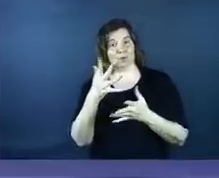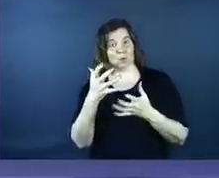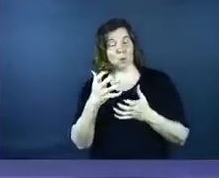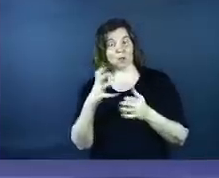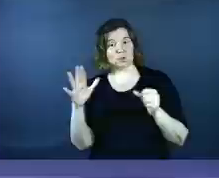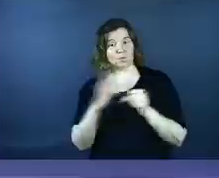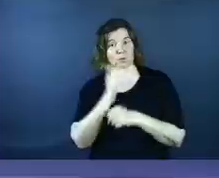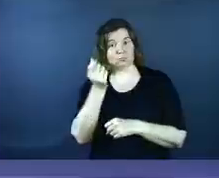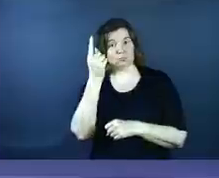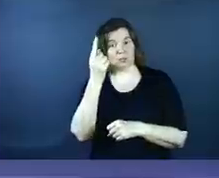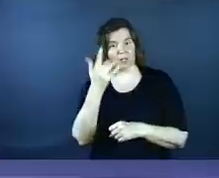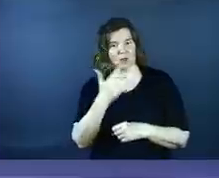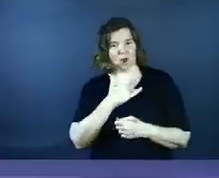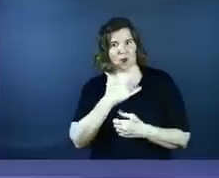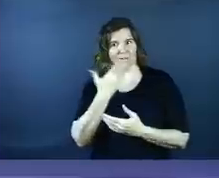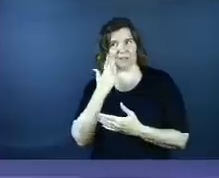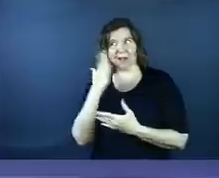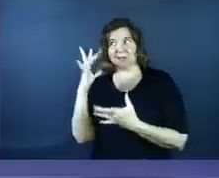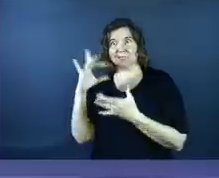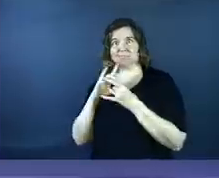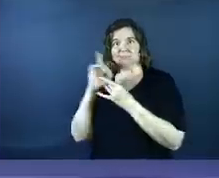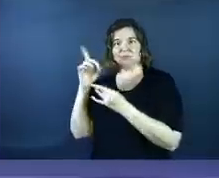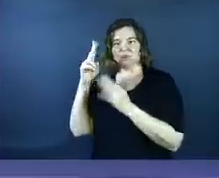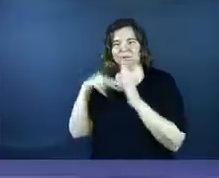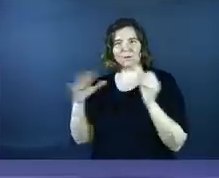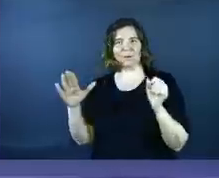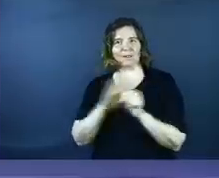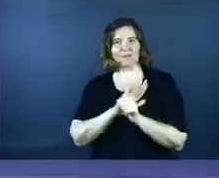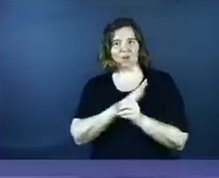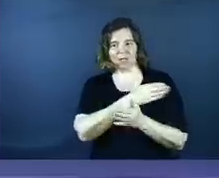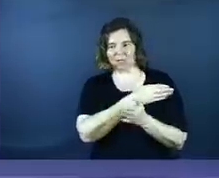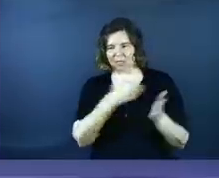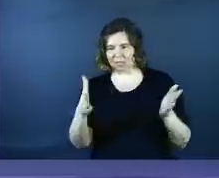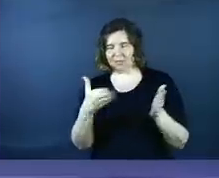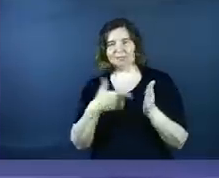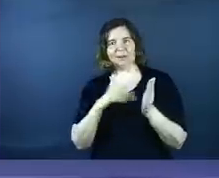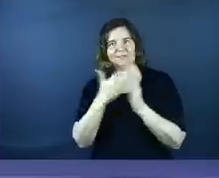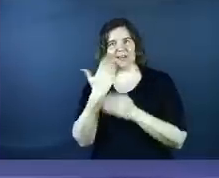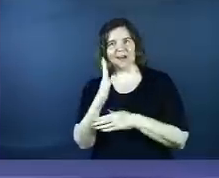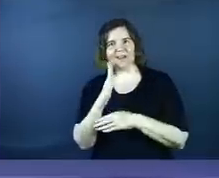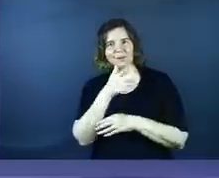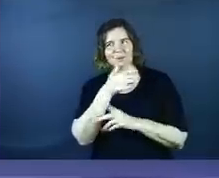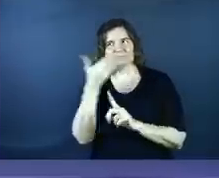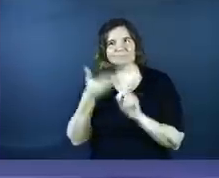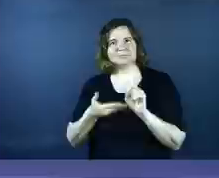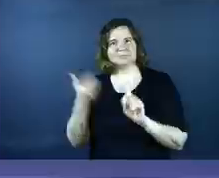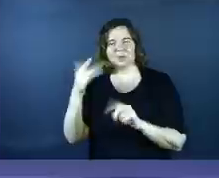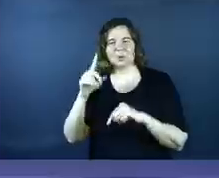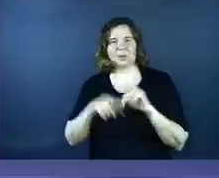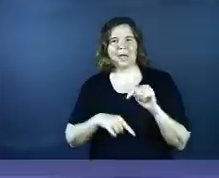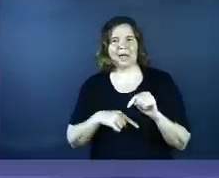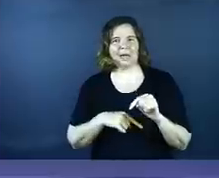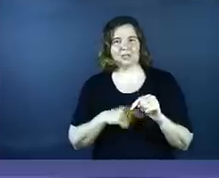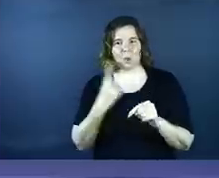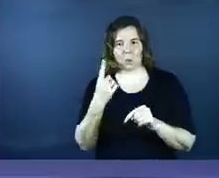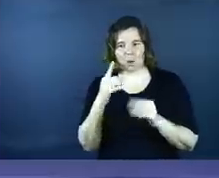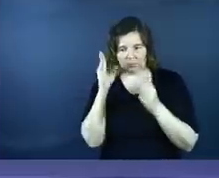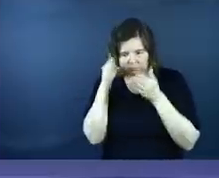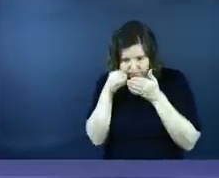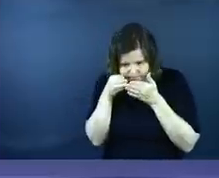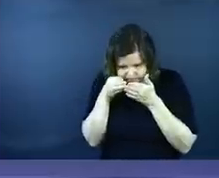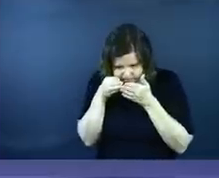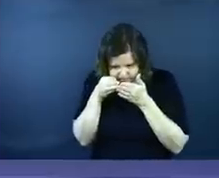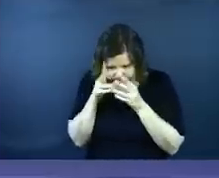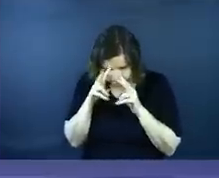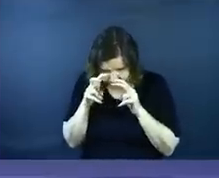to fully understand the heart of God, you've got to read the entire counsel of God. You can't just stick in one spot and